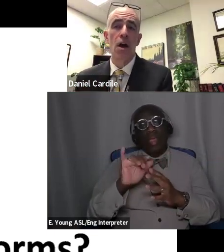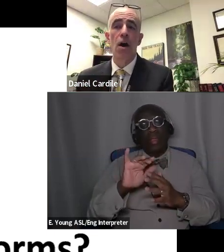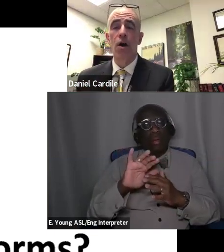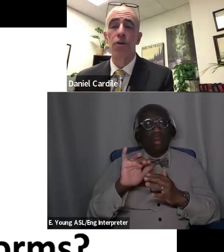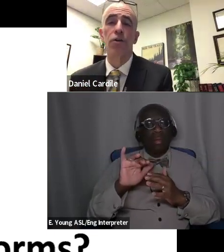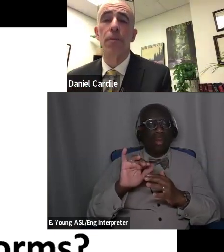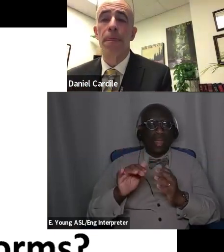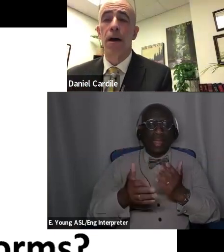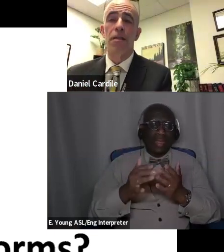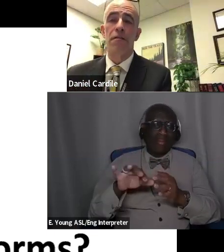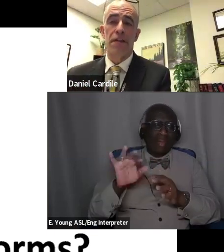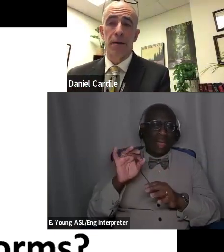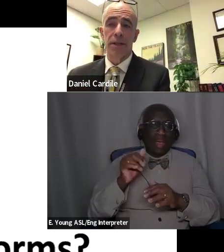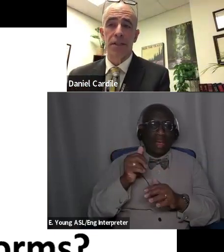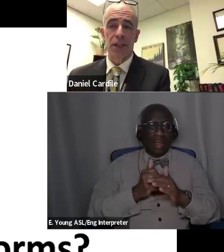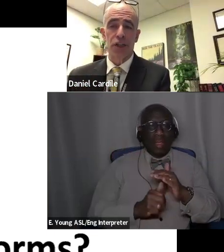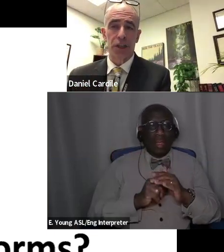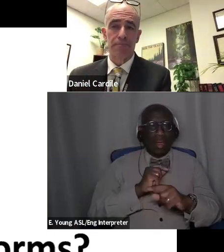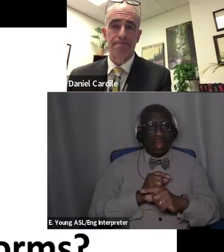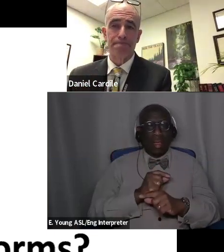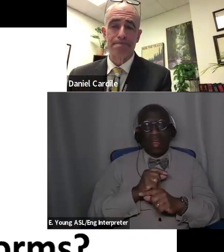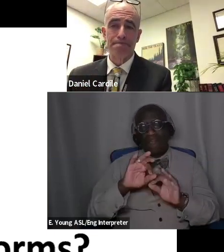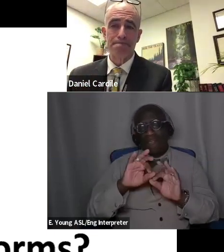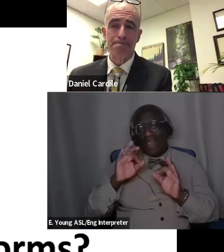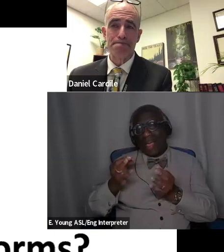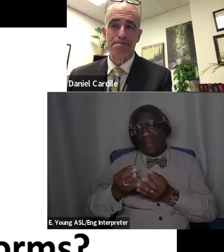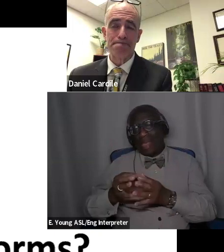forms under the family section.